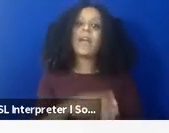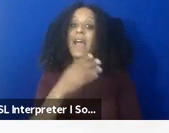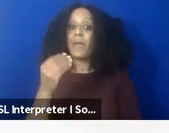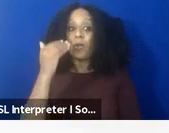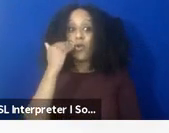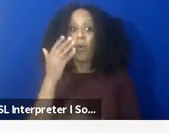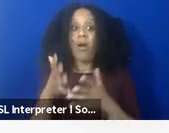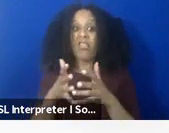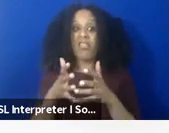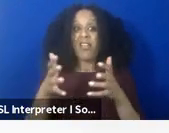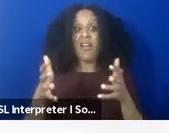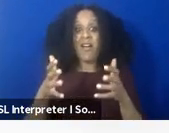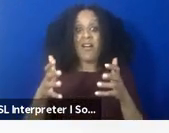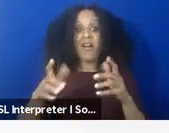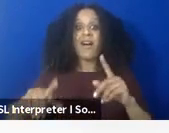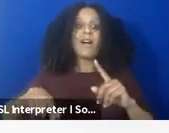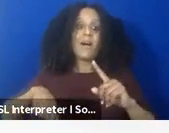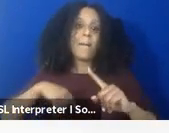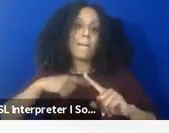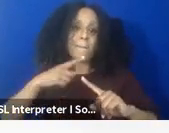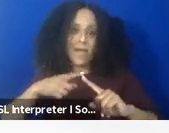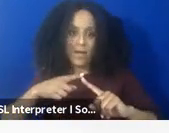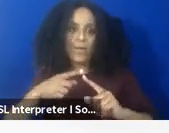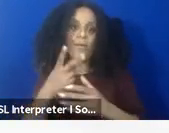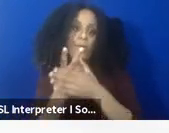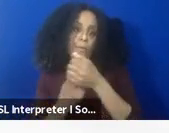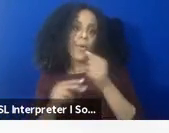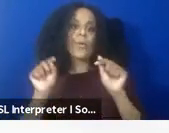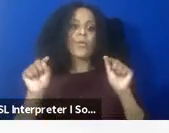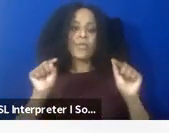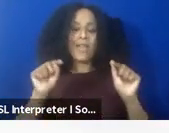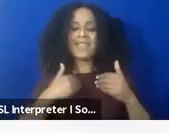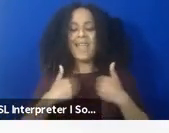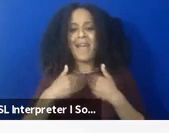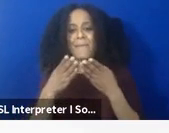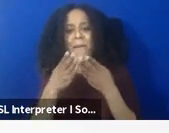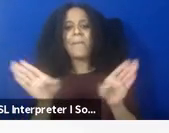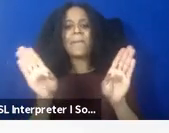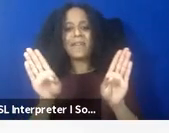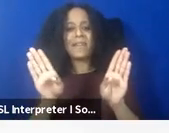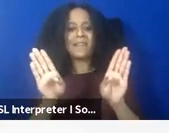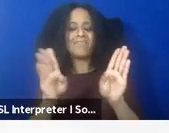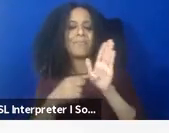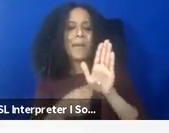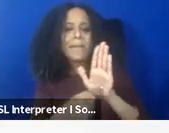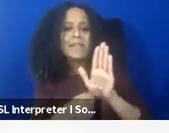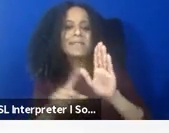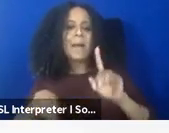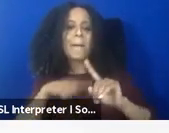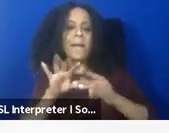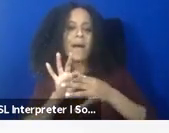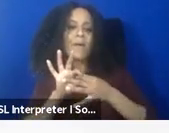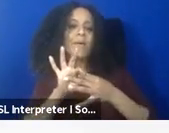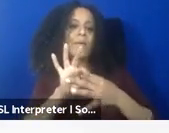retinopathy, and we know a lot about peripheral neuropathy. And there's public awareness campaigns that are going to alert our patients to this. And if you're working